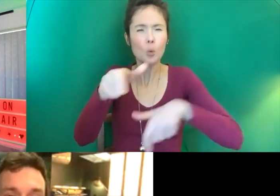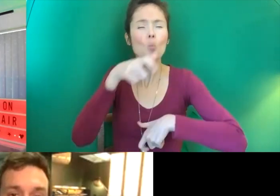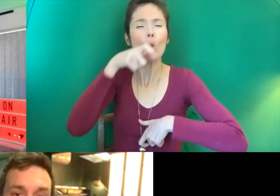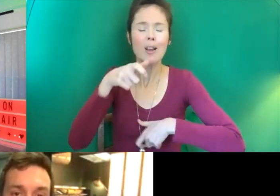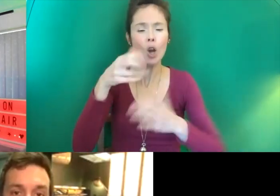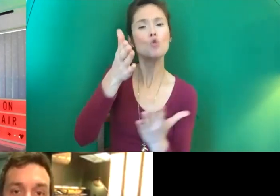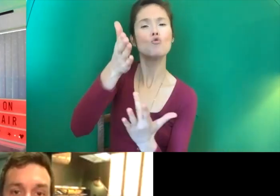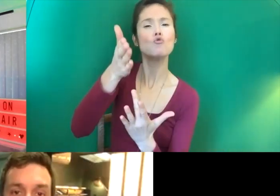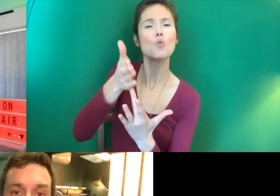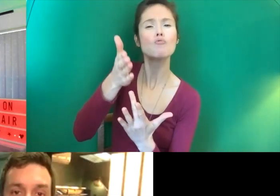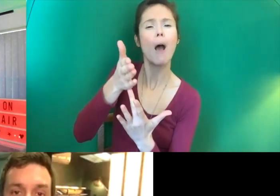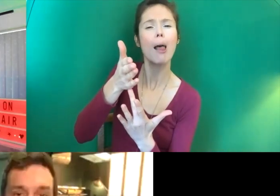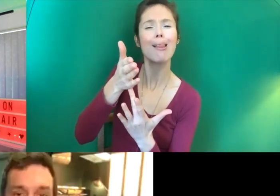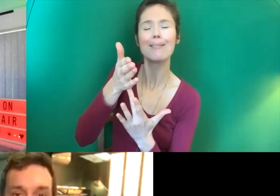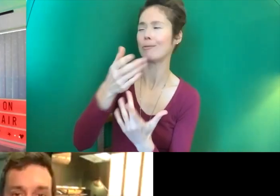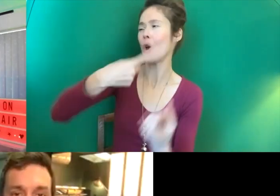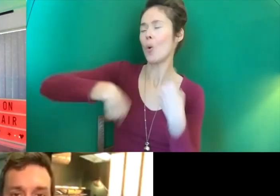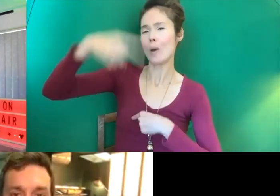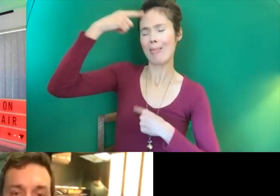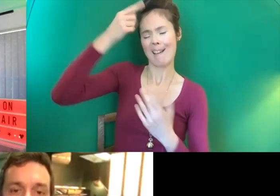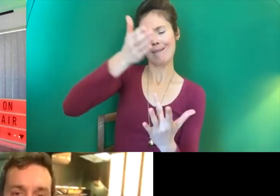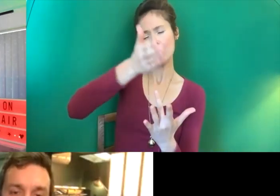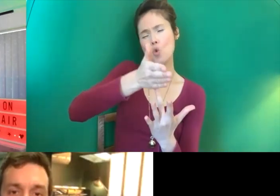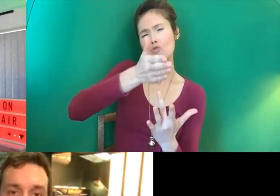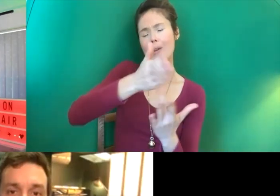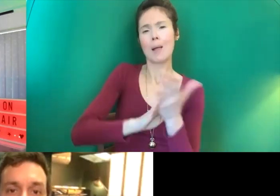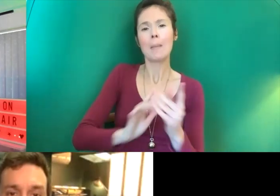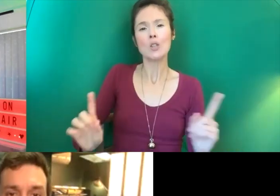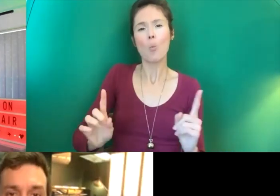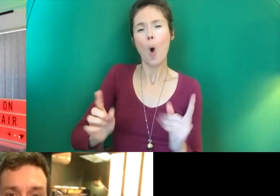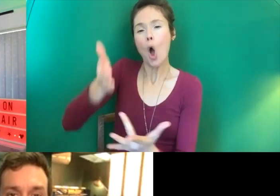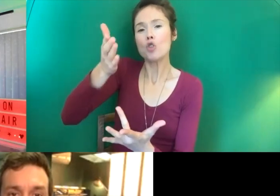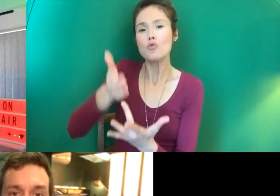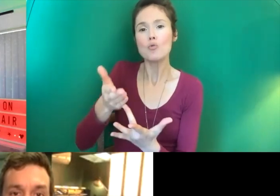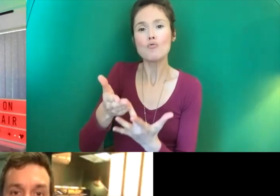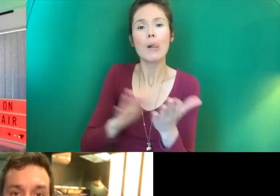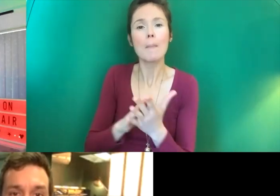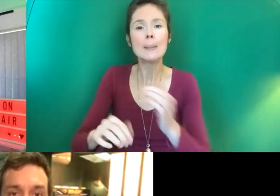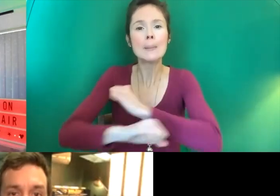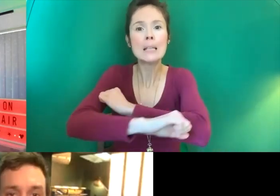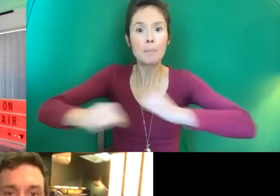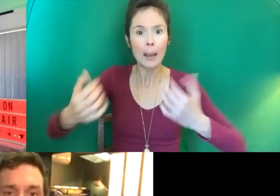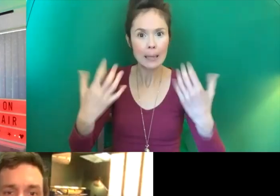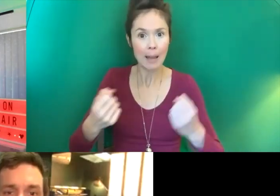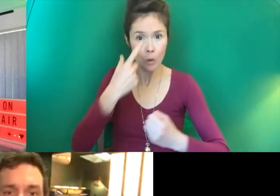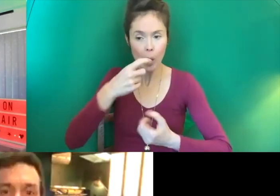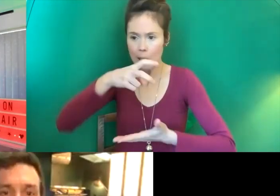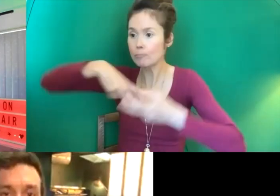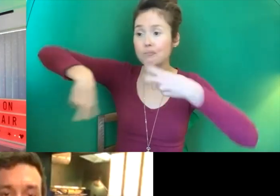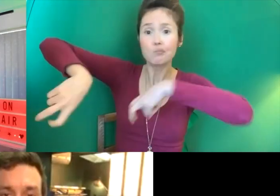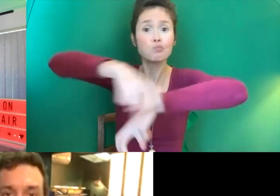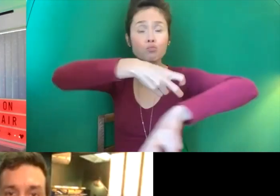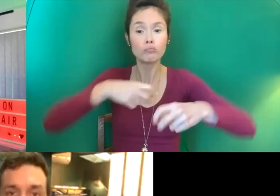that neutral ended up being a space that had a lot more room to maneuver and get round as well. And also